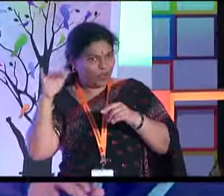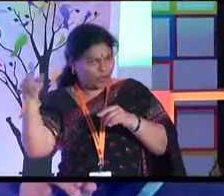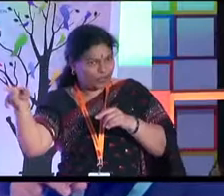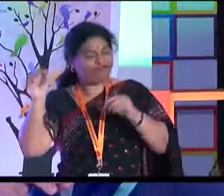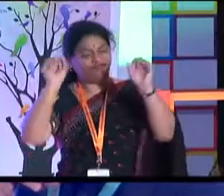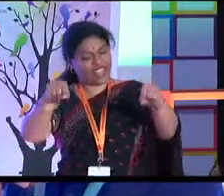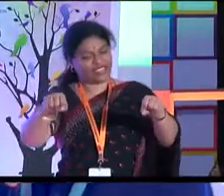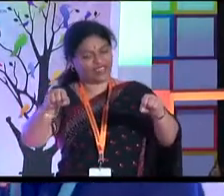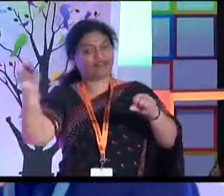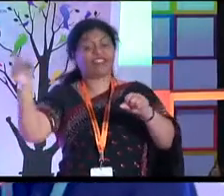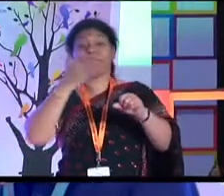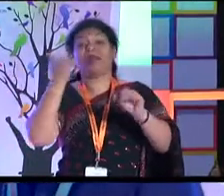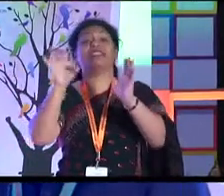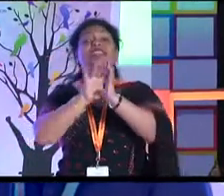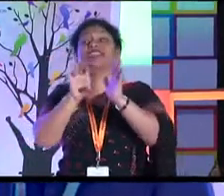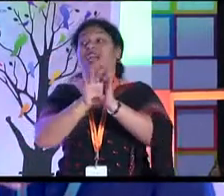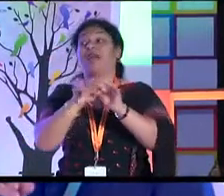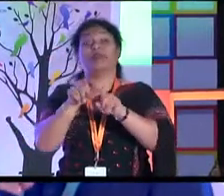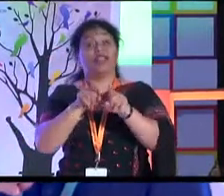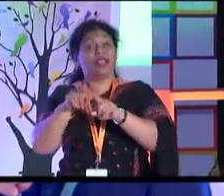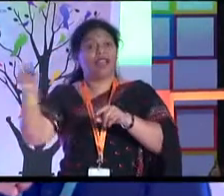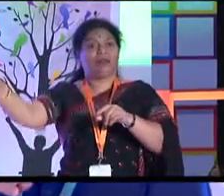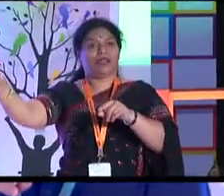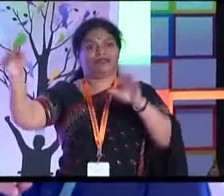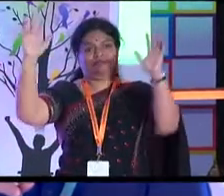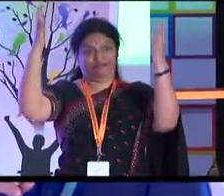is a good example of that.